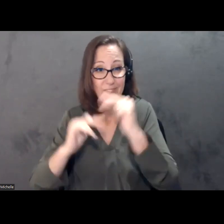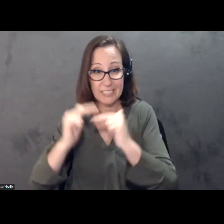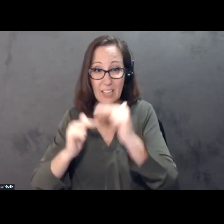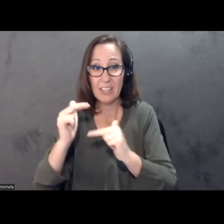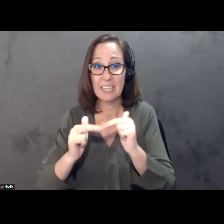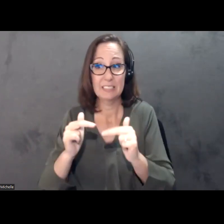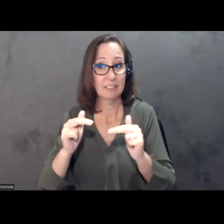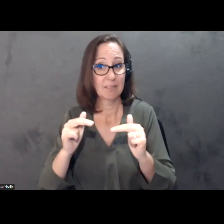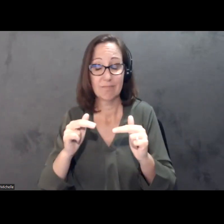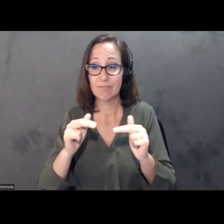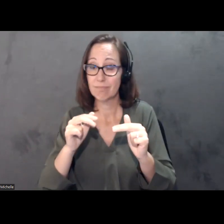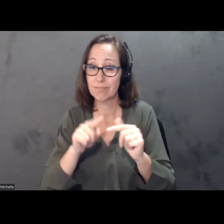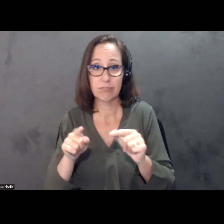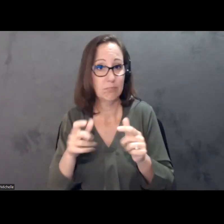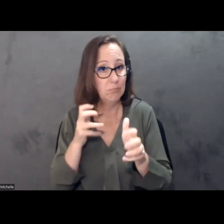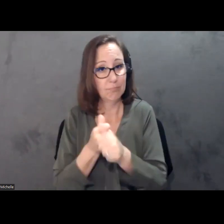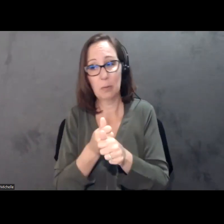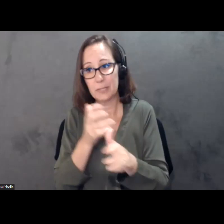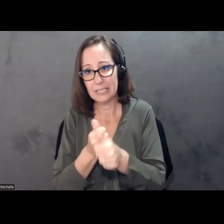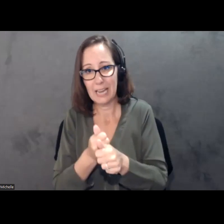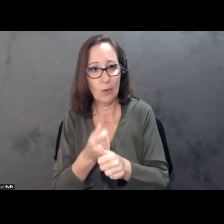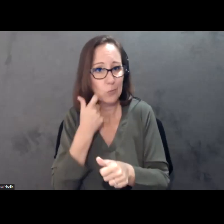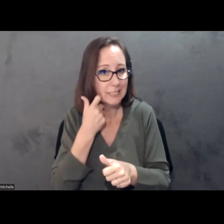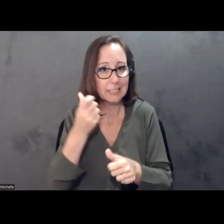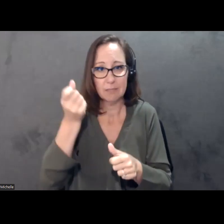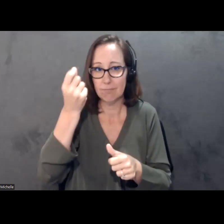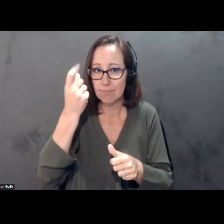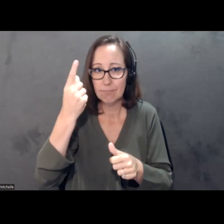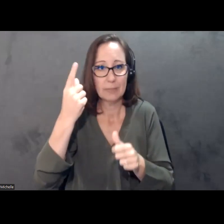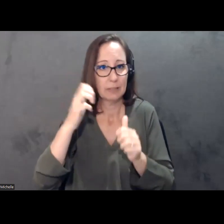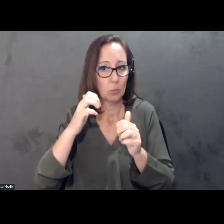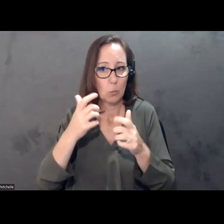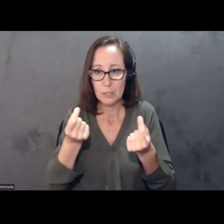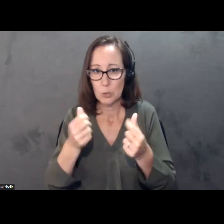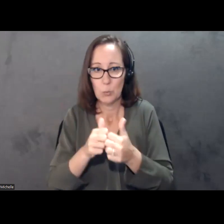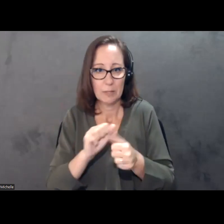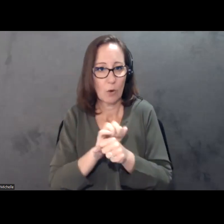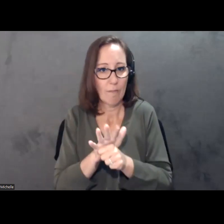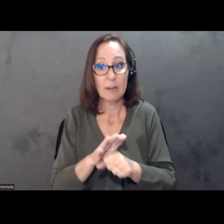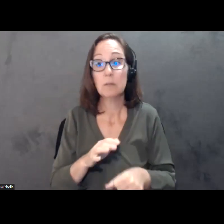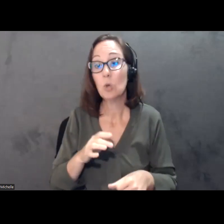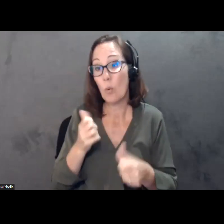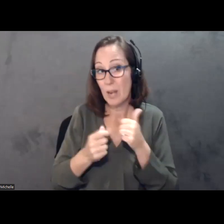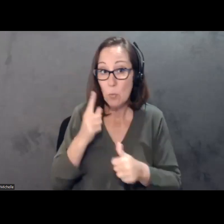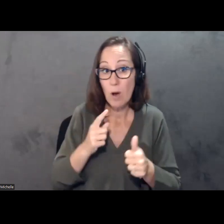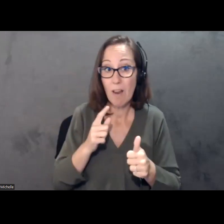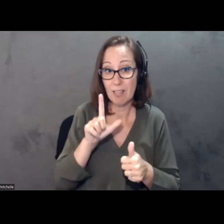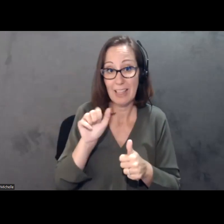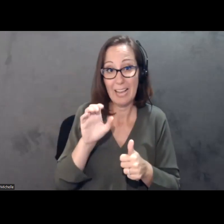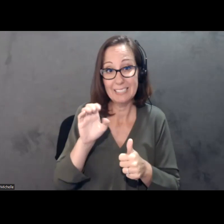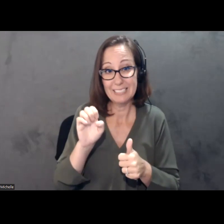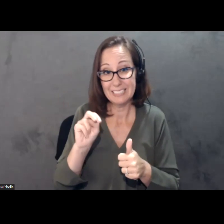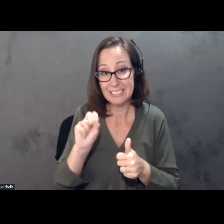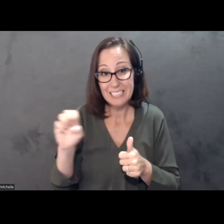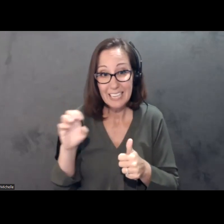the most recent guidance. So I would encourage anyone that is a licensee or interested in information about these